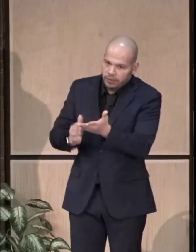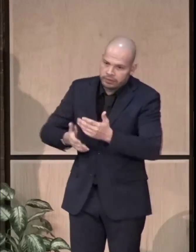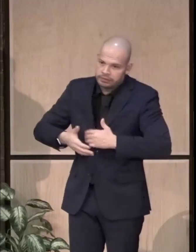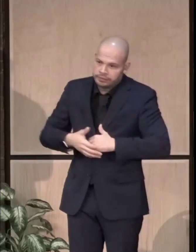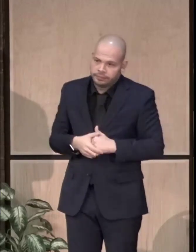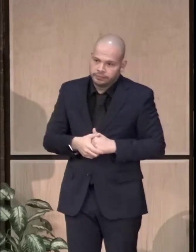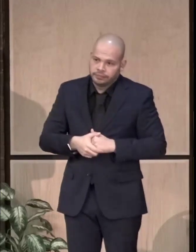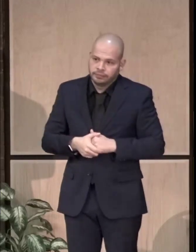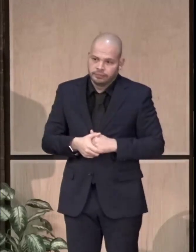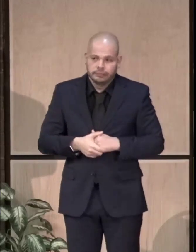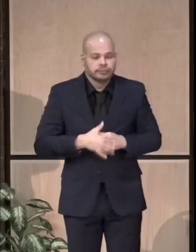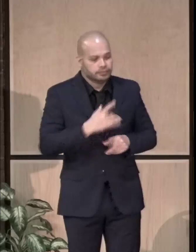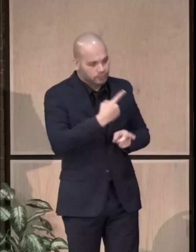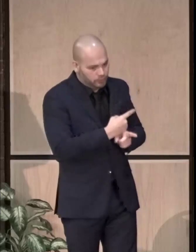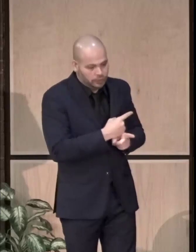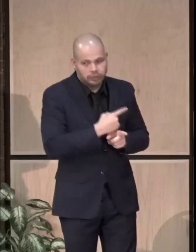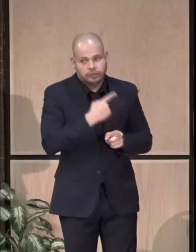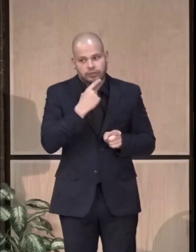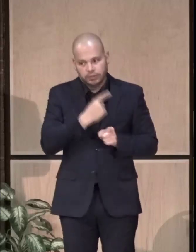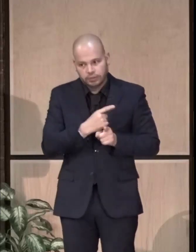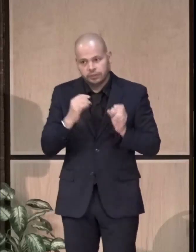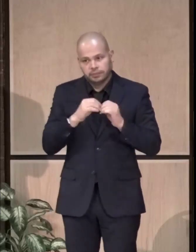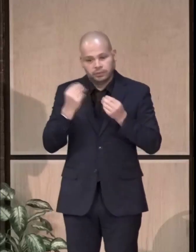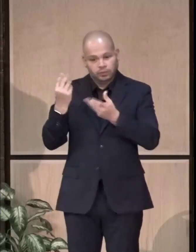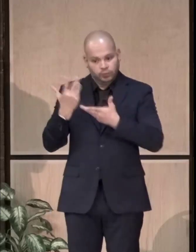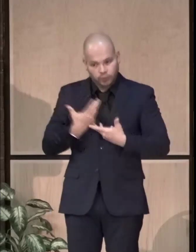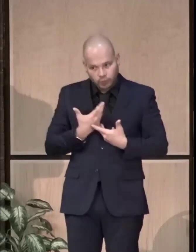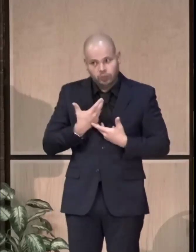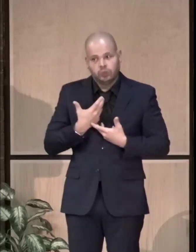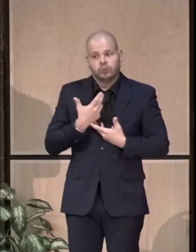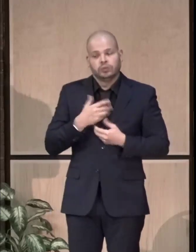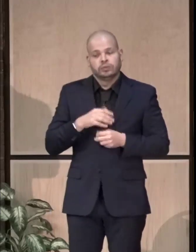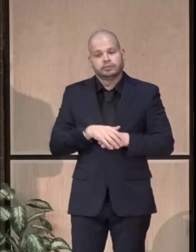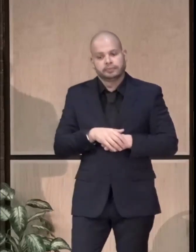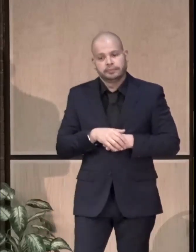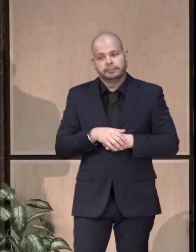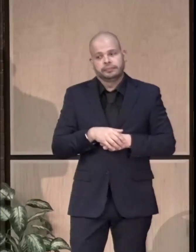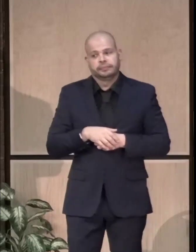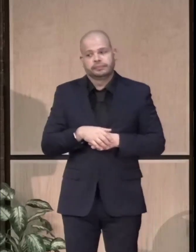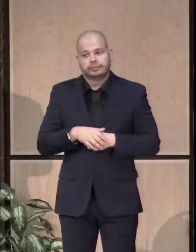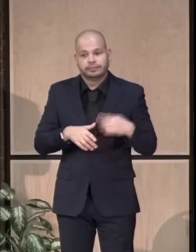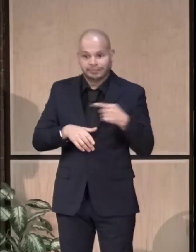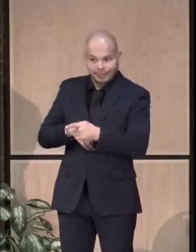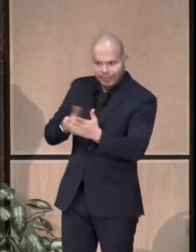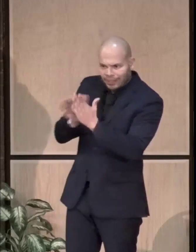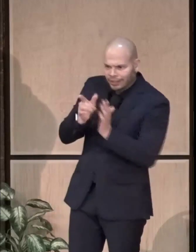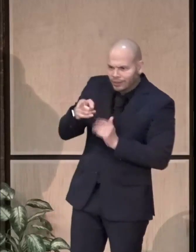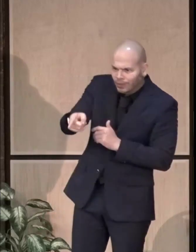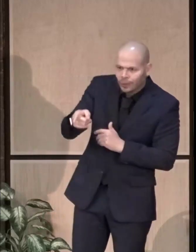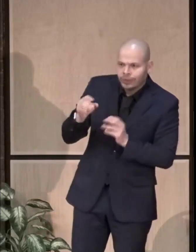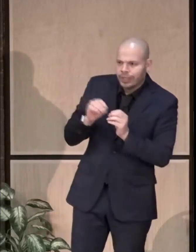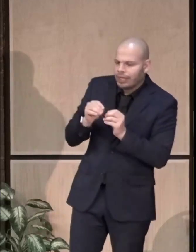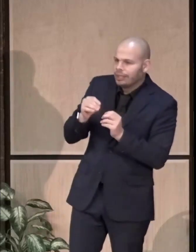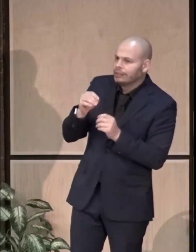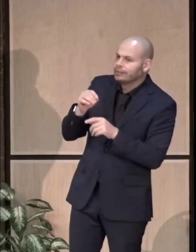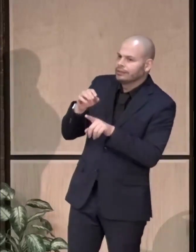Then he asked about Card's access to military weapons and weapons in the house, right?